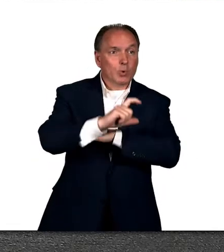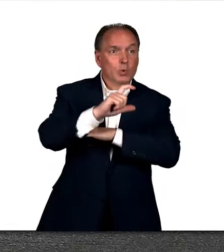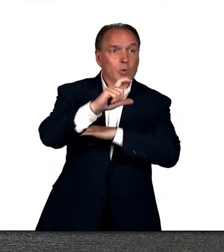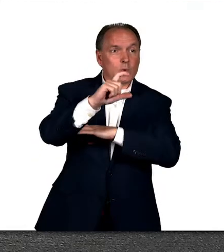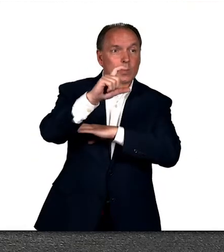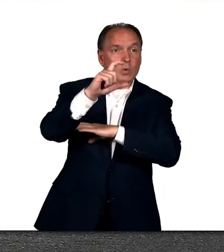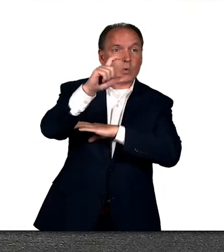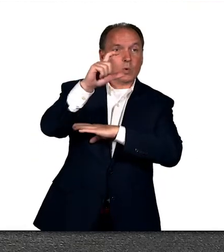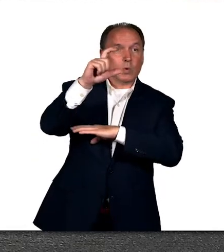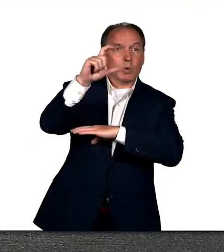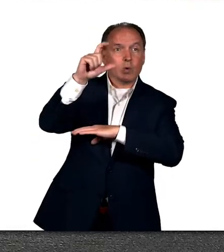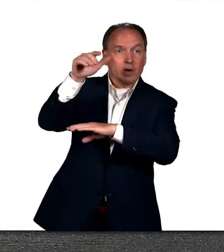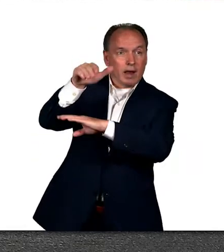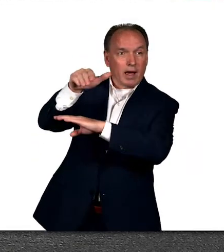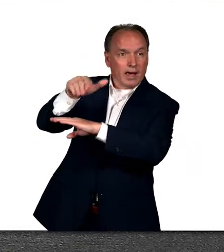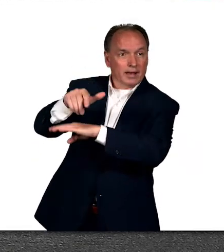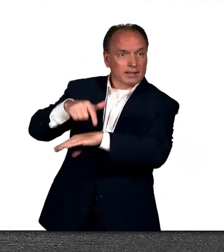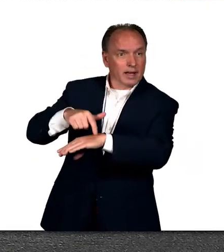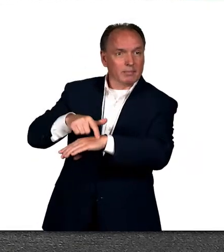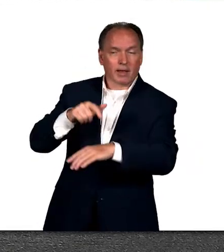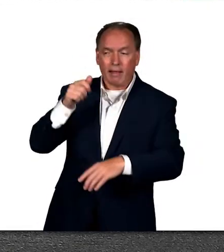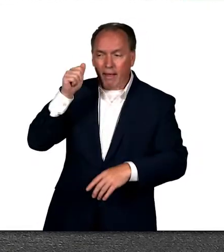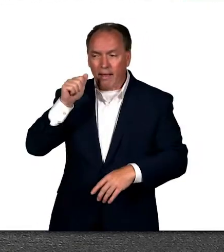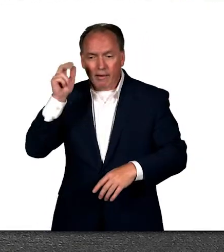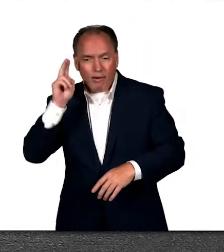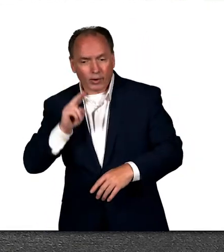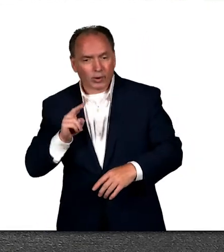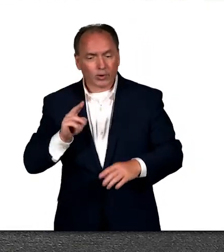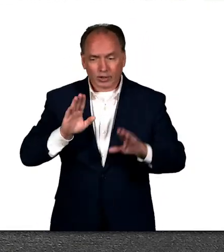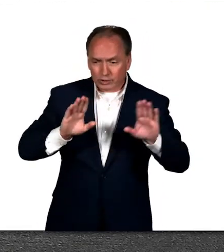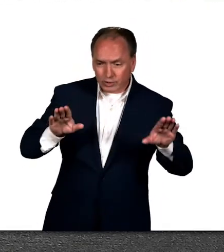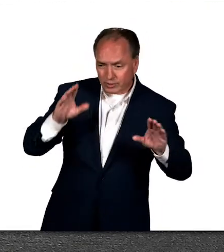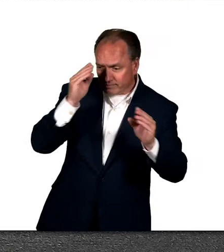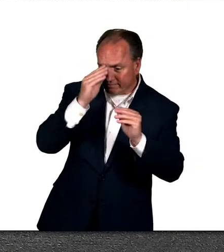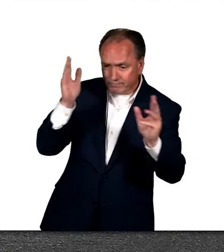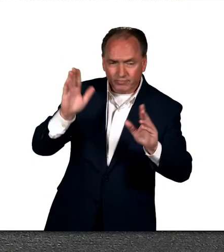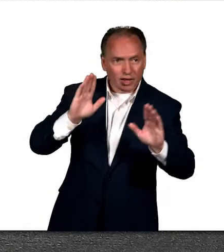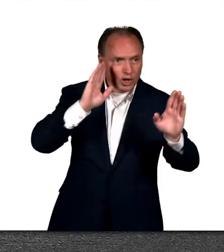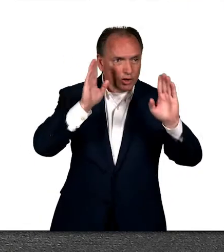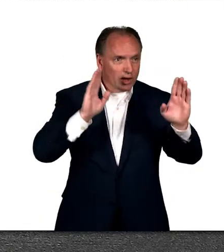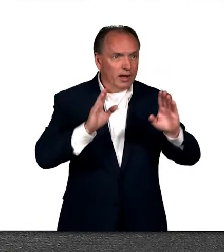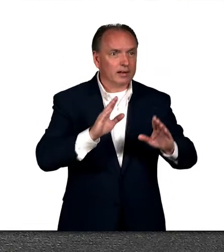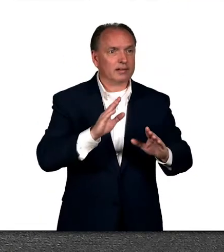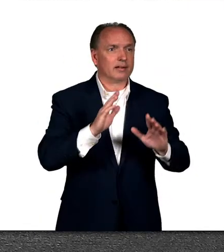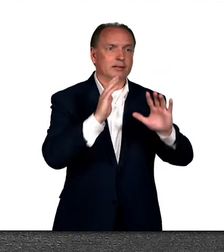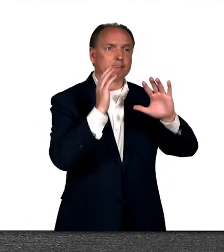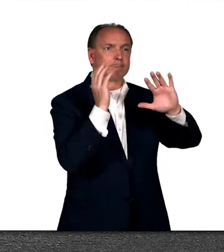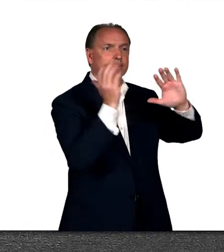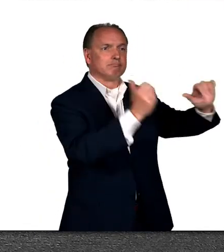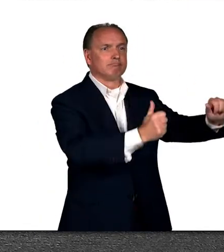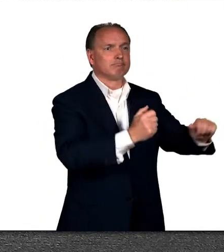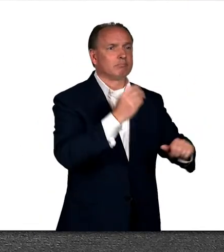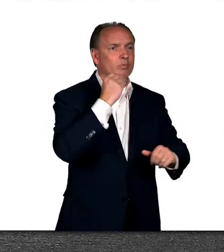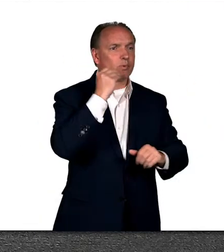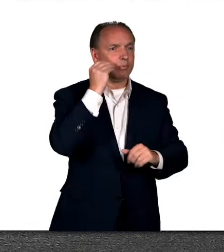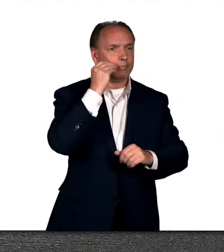the fields. Aunt Alice and Uncle Tom and the children say good night, and they drive